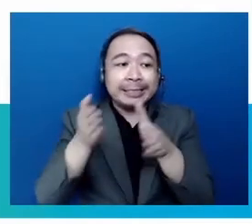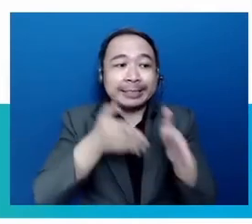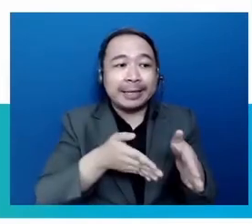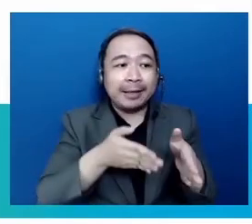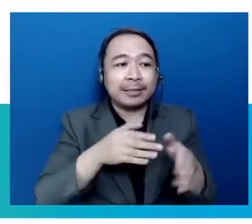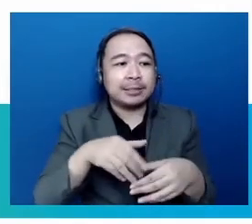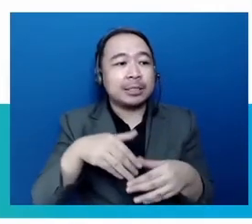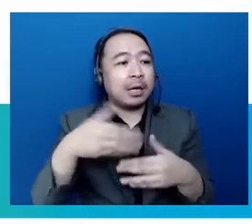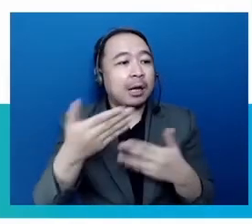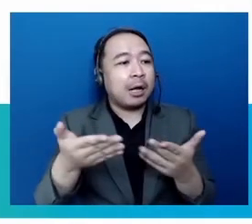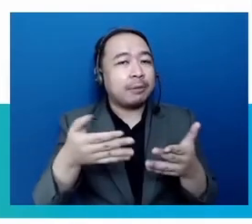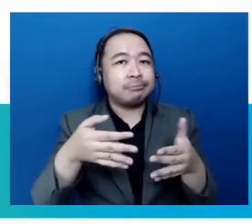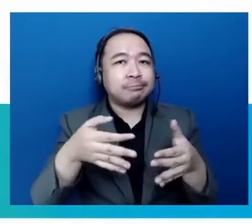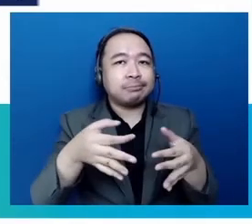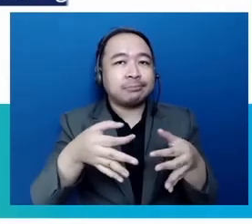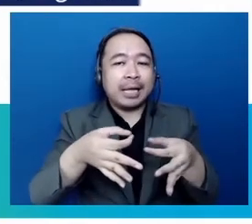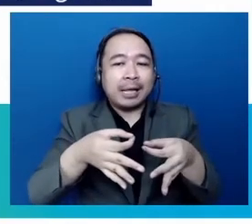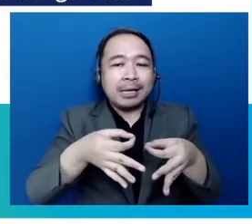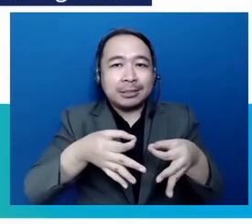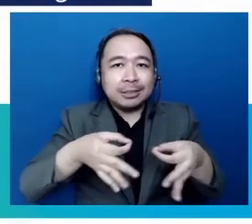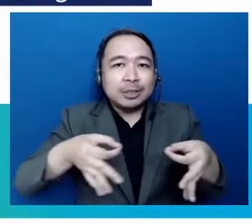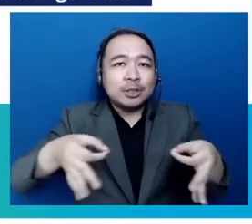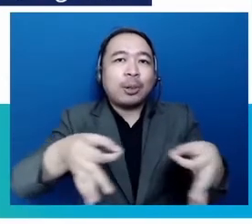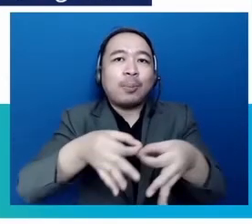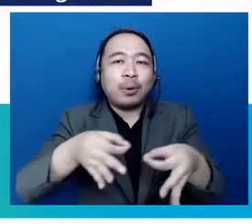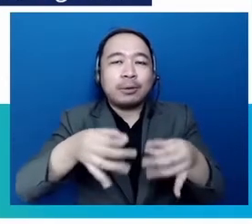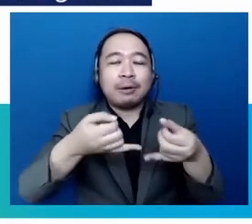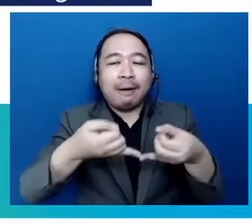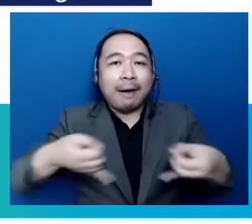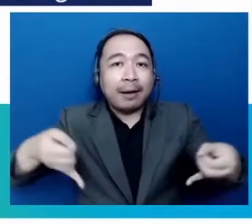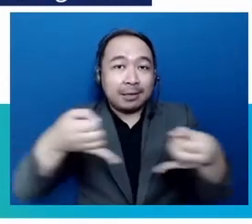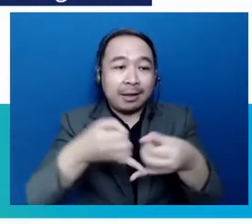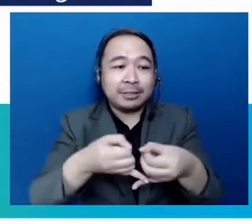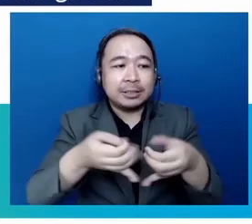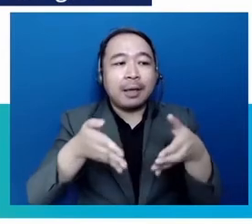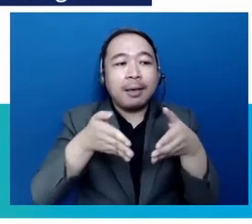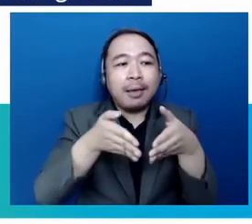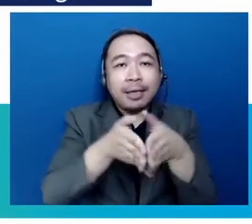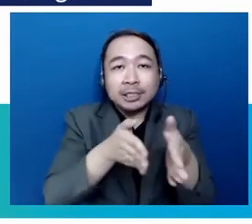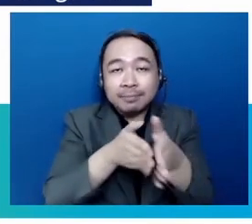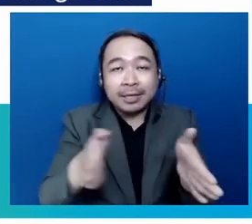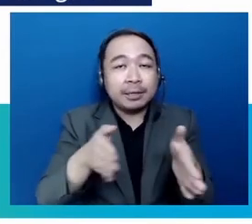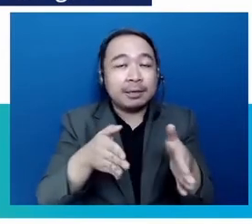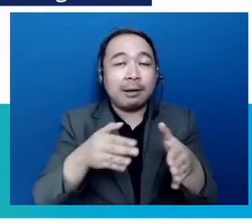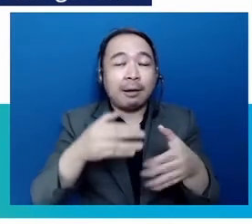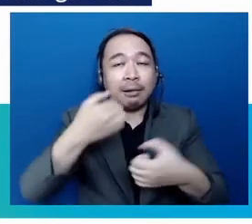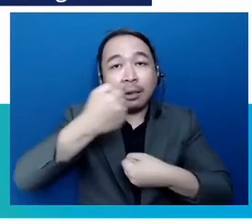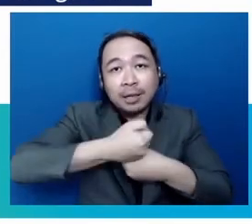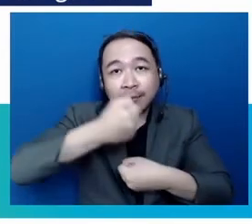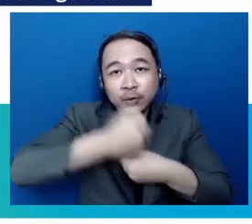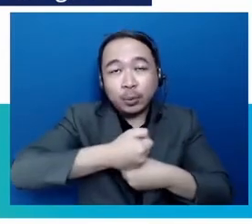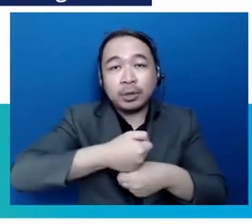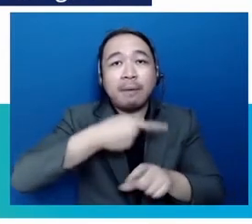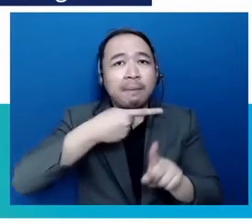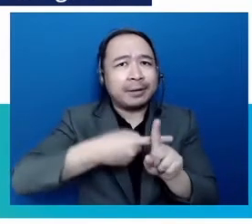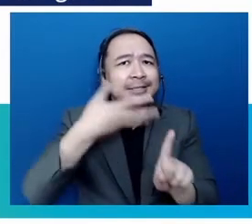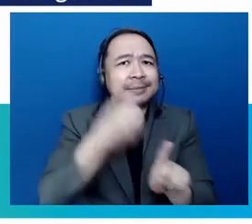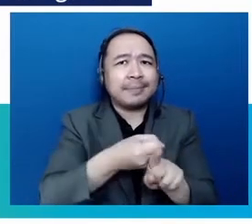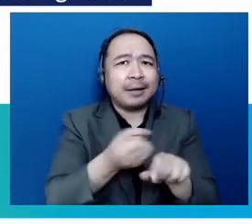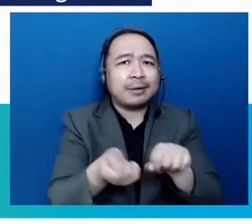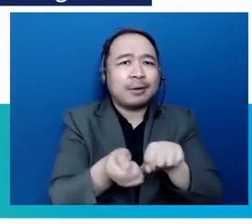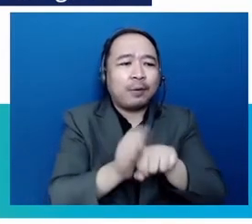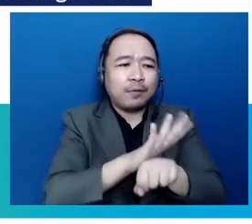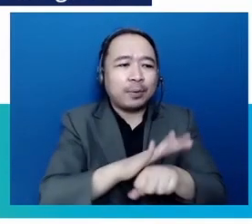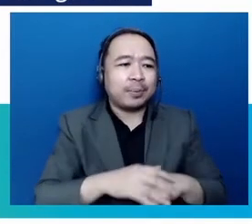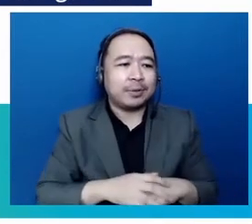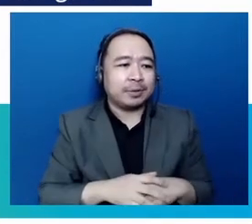Solomon Islands, who will talk about local livelihoods and the impact of COVID-19 pandemic. Rinda, good afternoon.